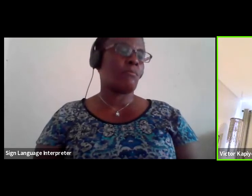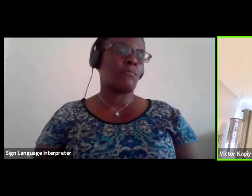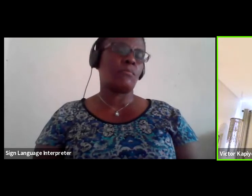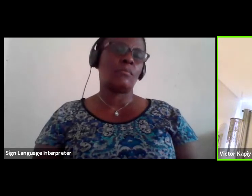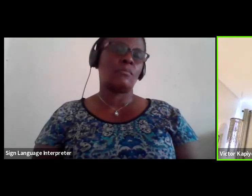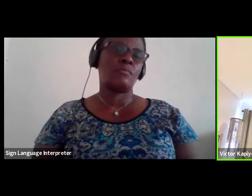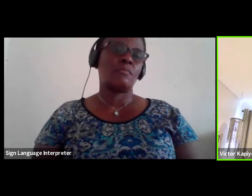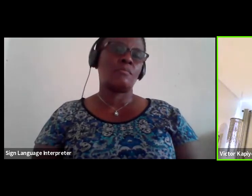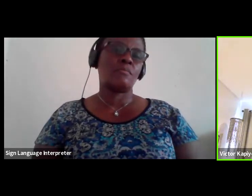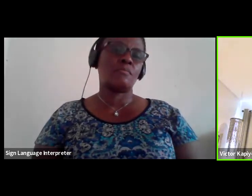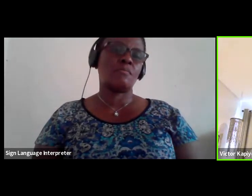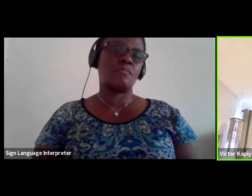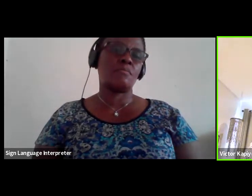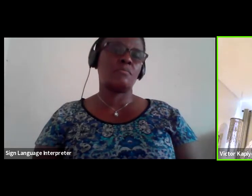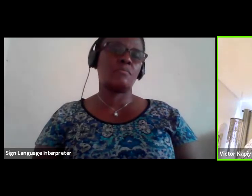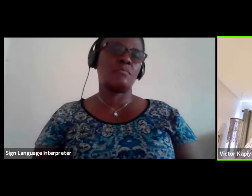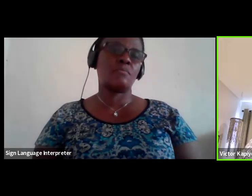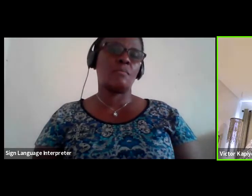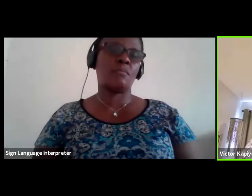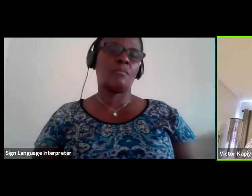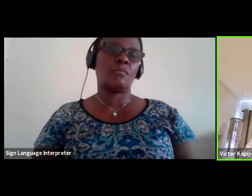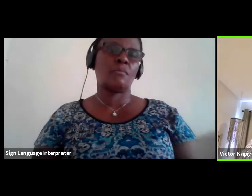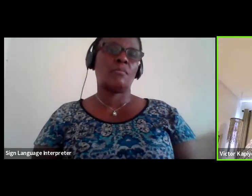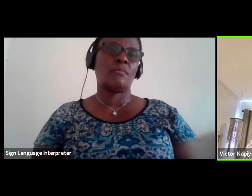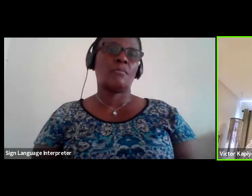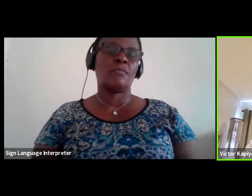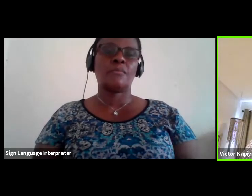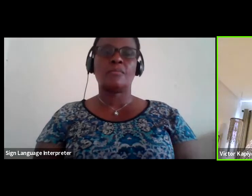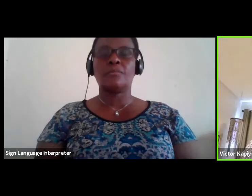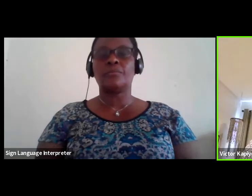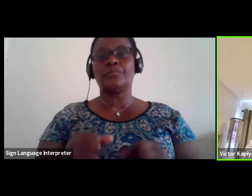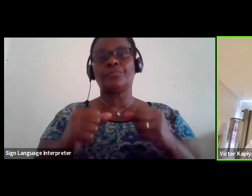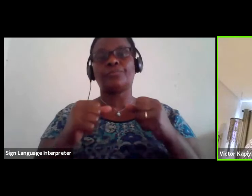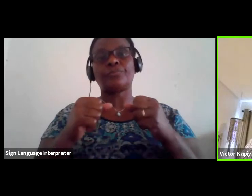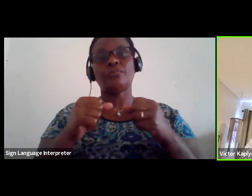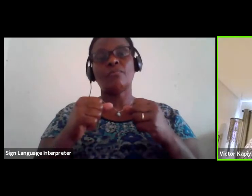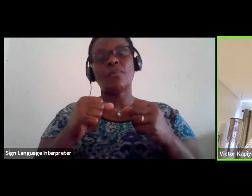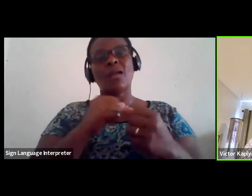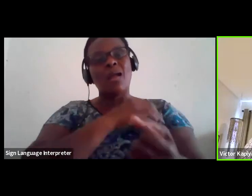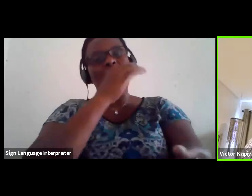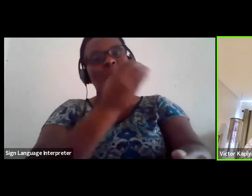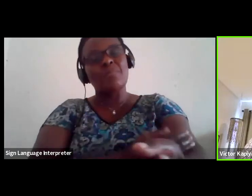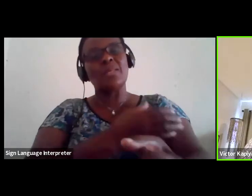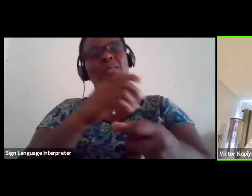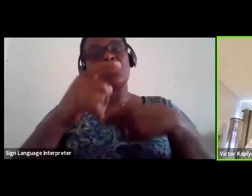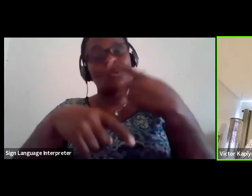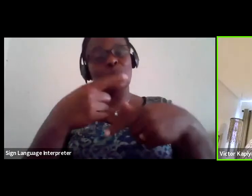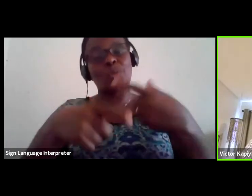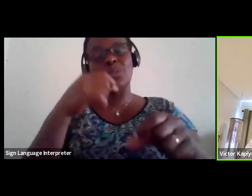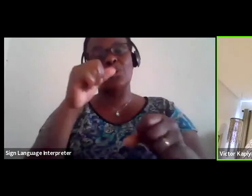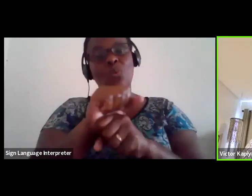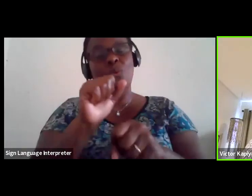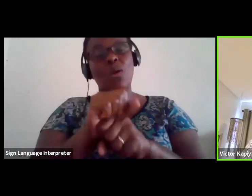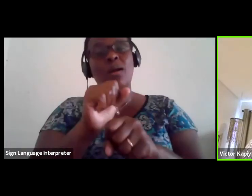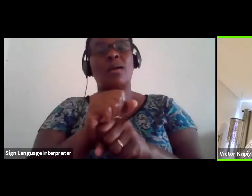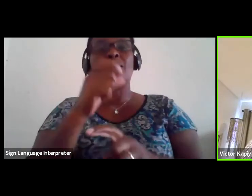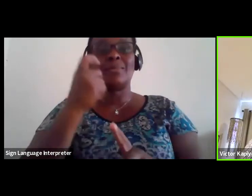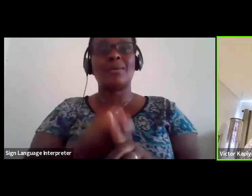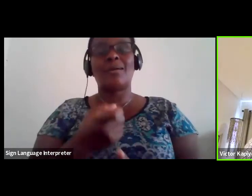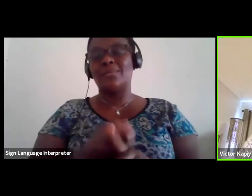work, and therefore it inhibits their ability to continue working on governance issues. Again, at a very personal